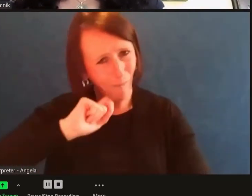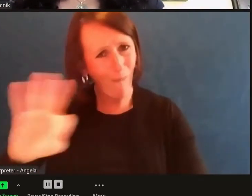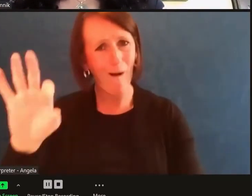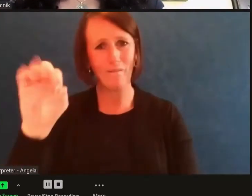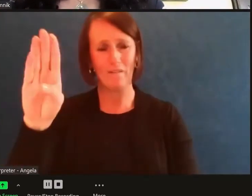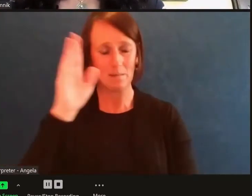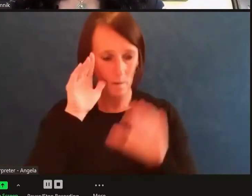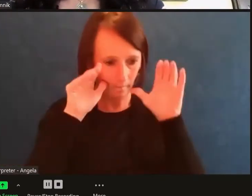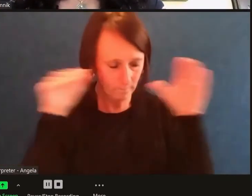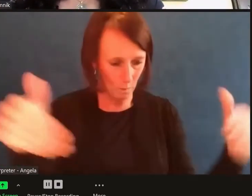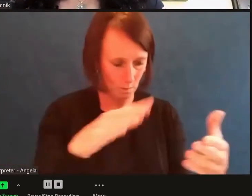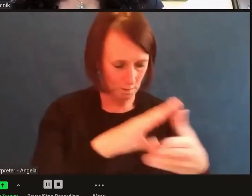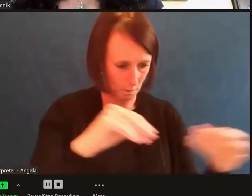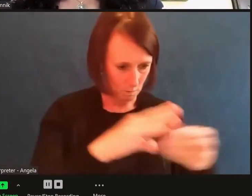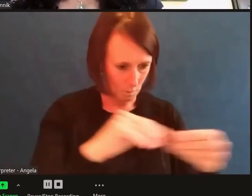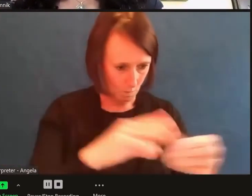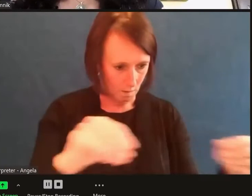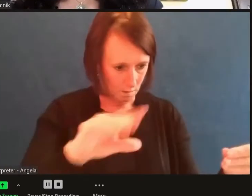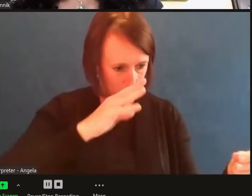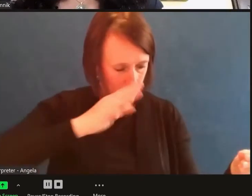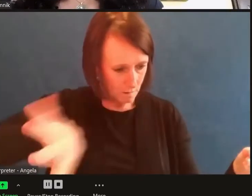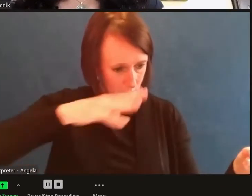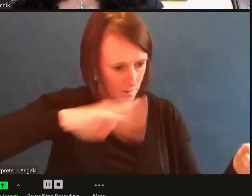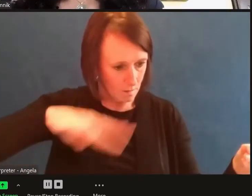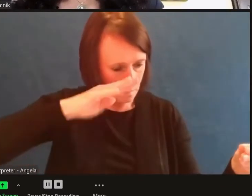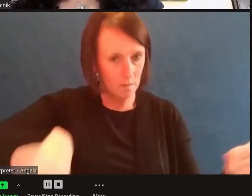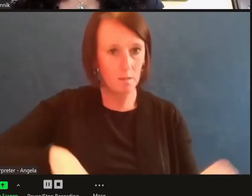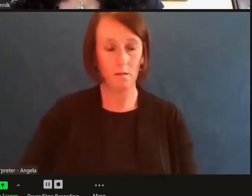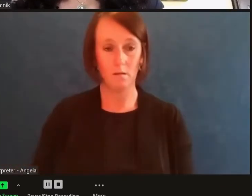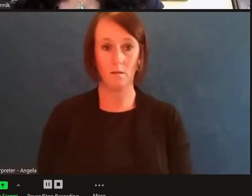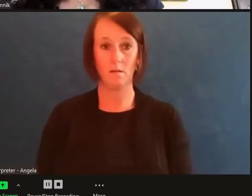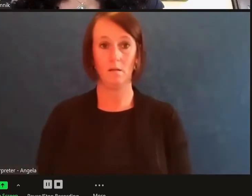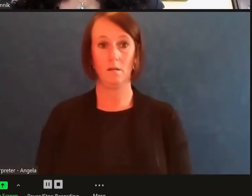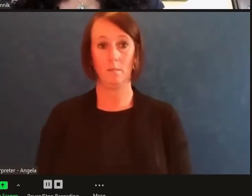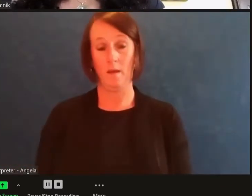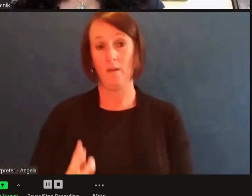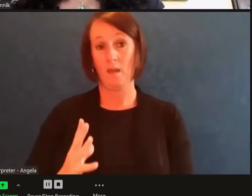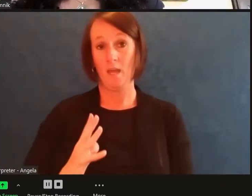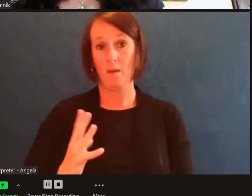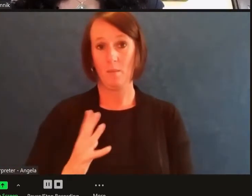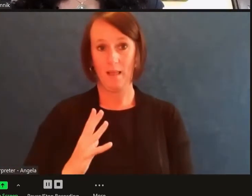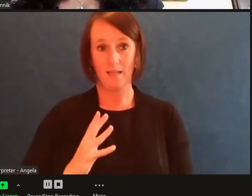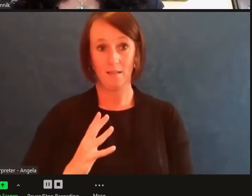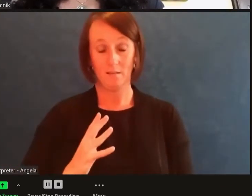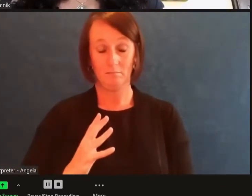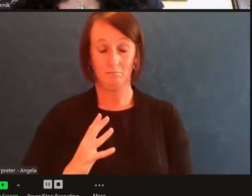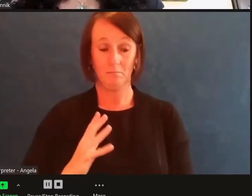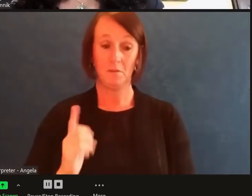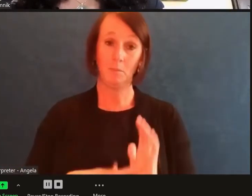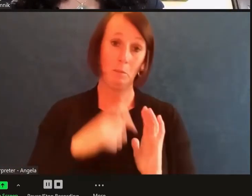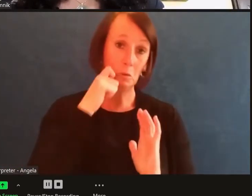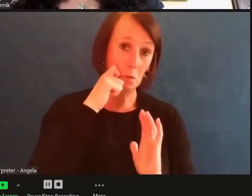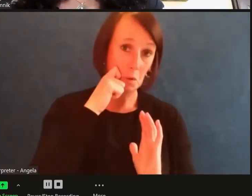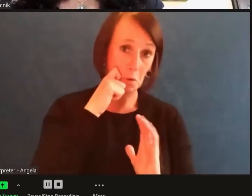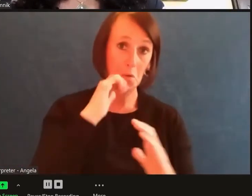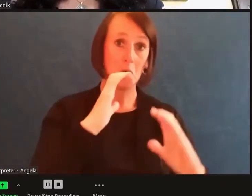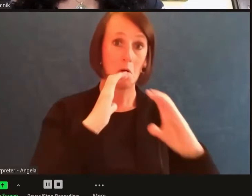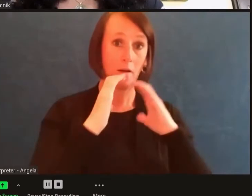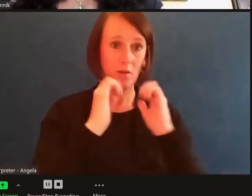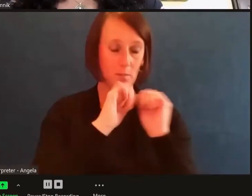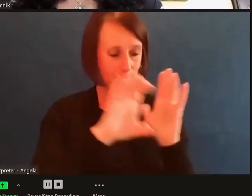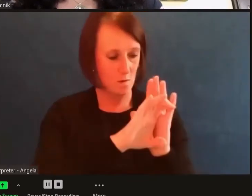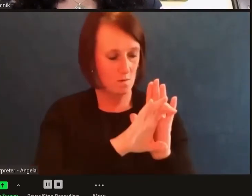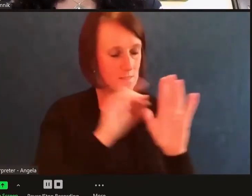story. I'm having a polite conversation with my characters, sometimes an impolite conversation, but they're my